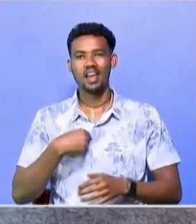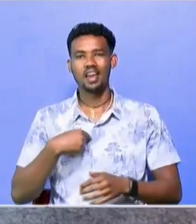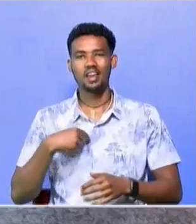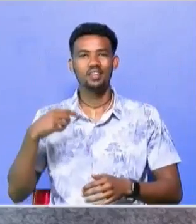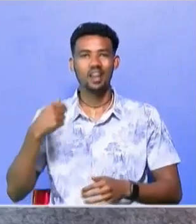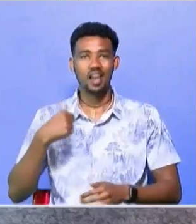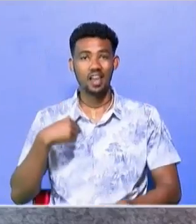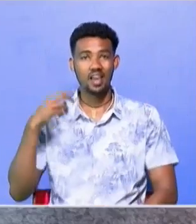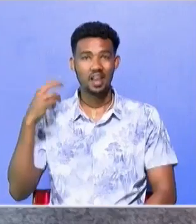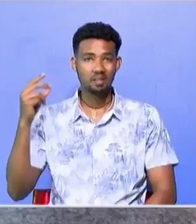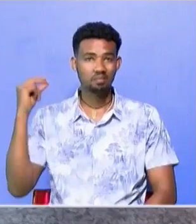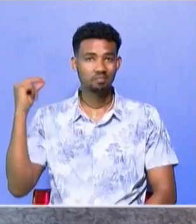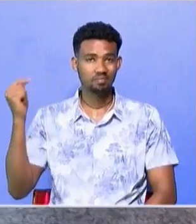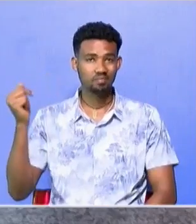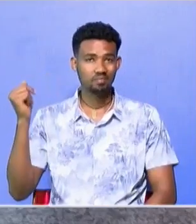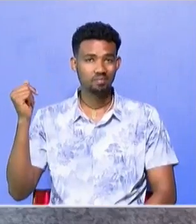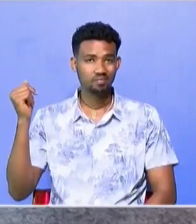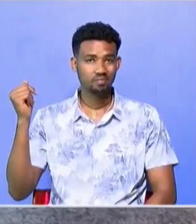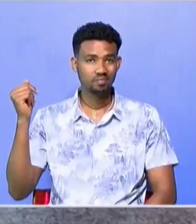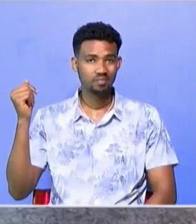clapping. I